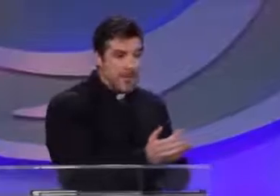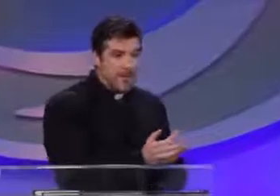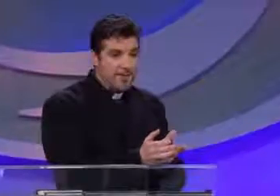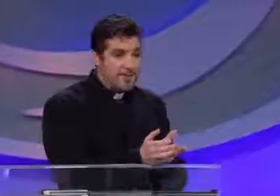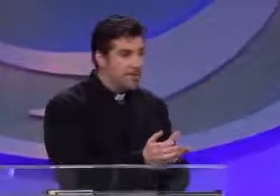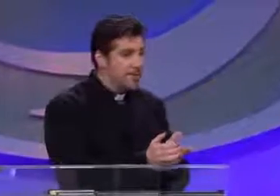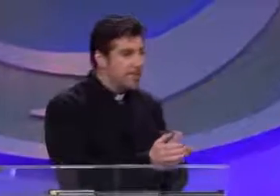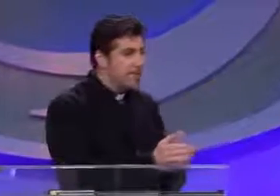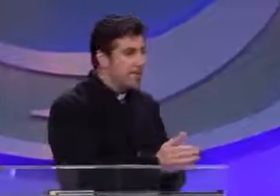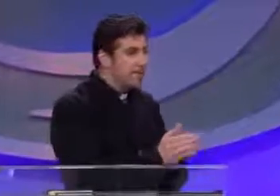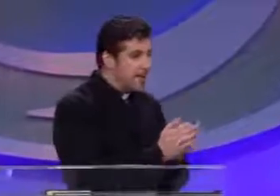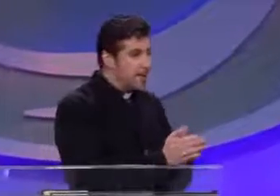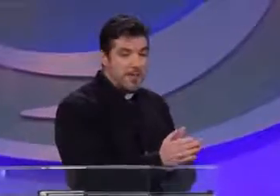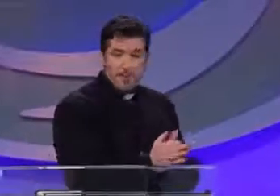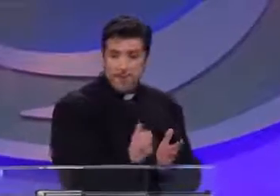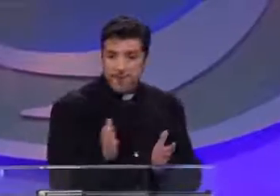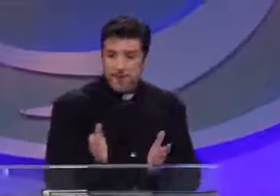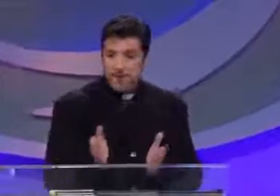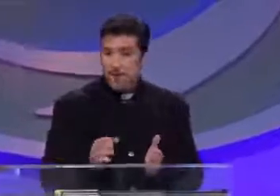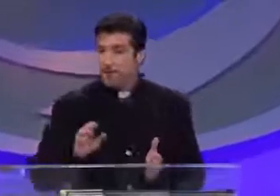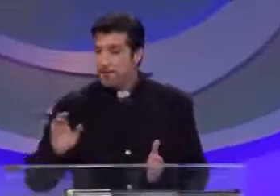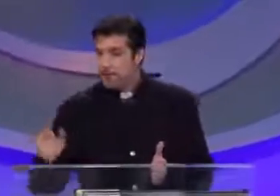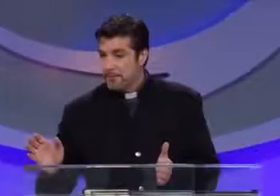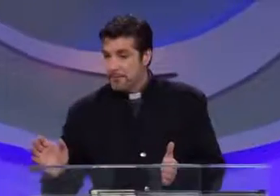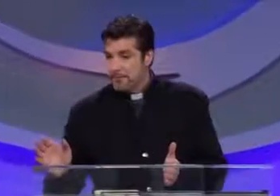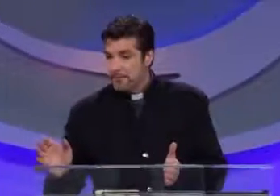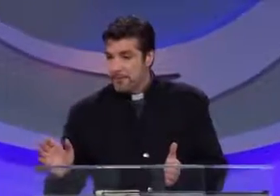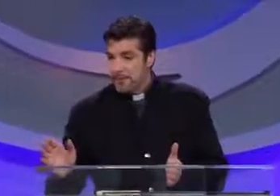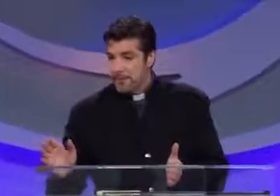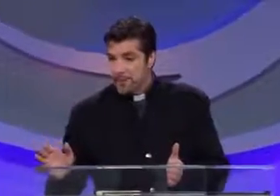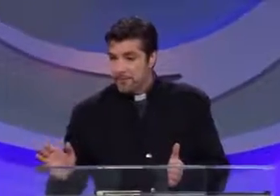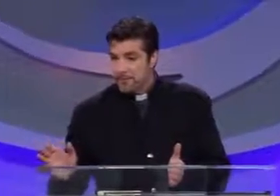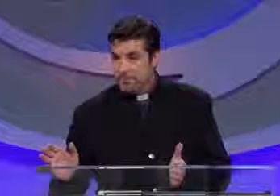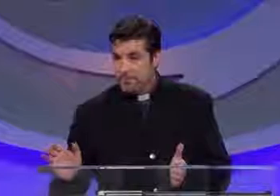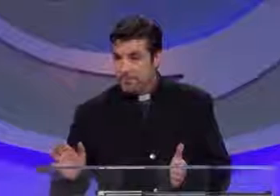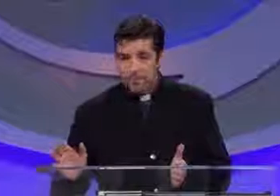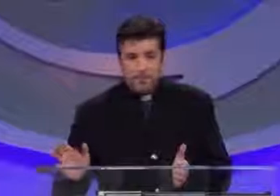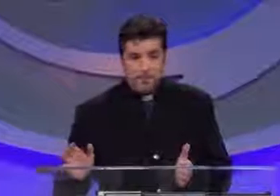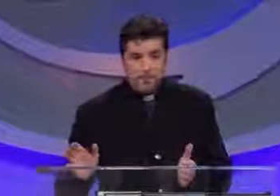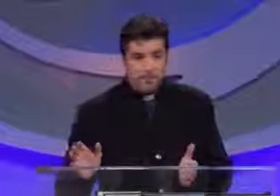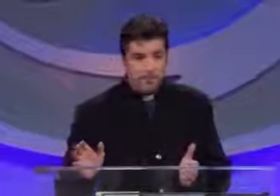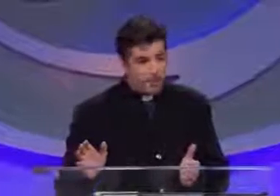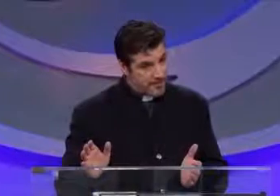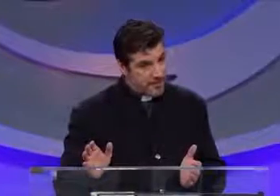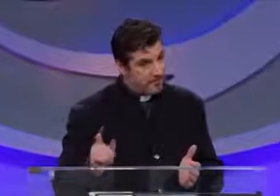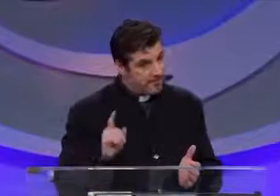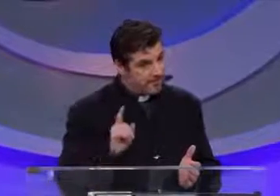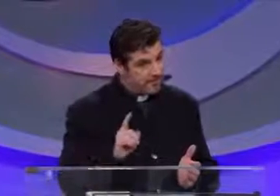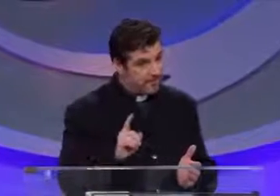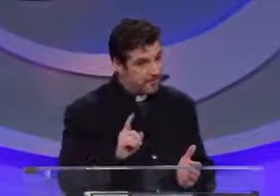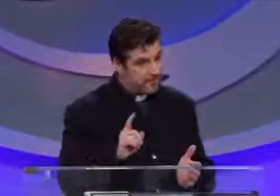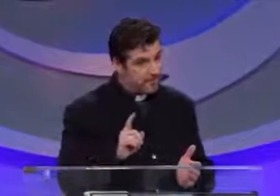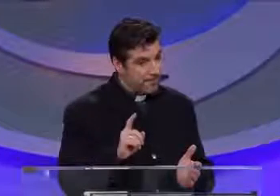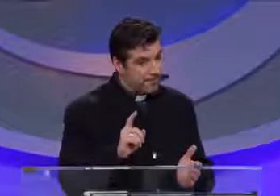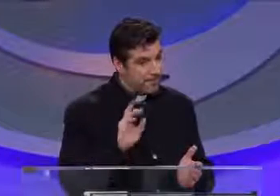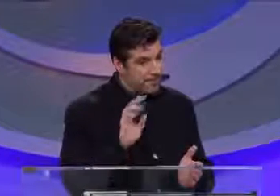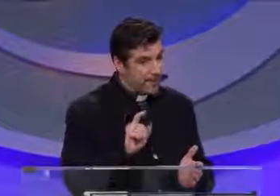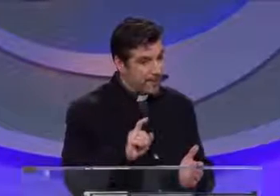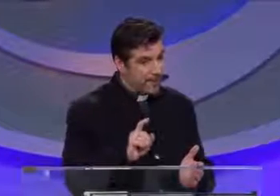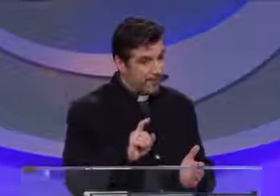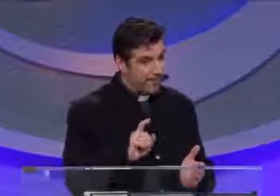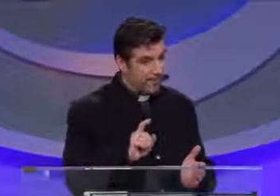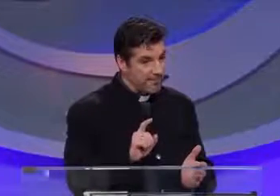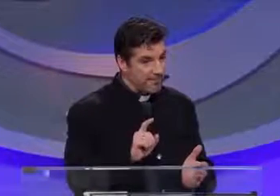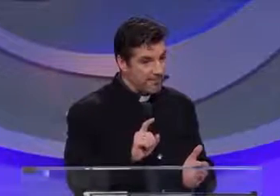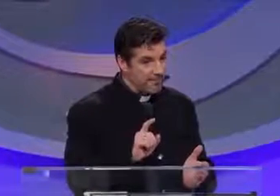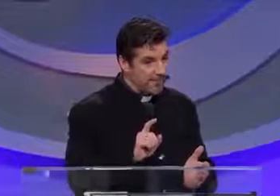that we were saved by grace through faith alone. Amen. But